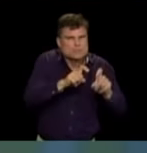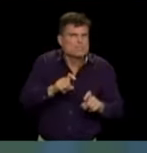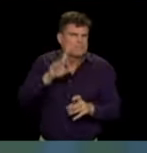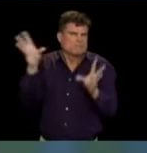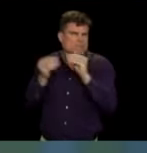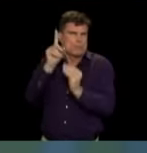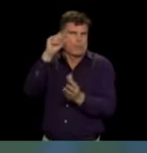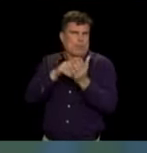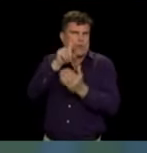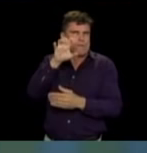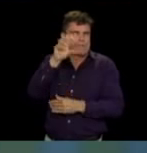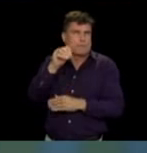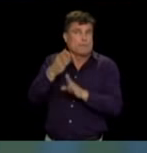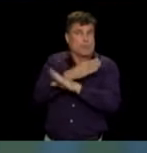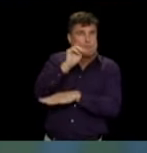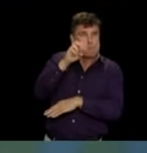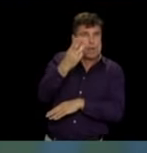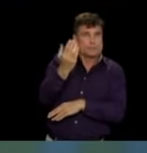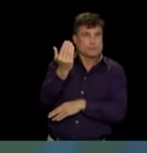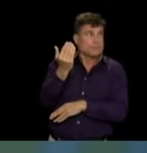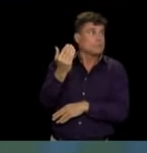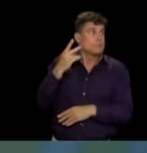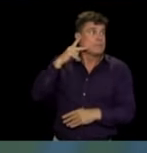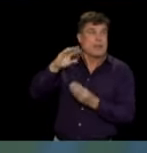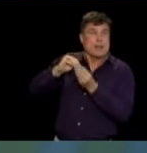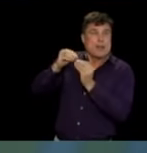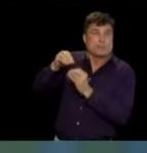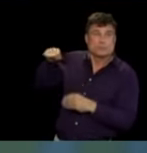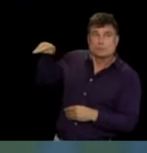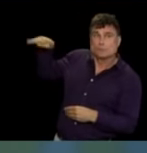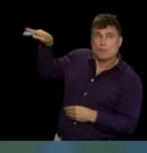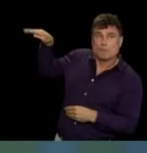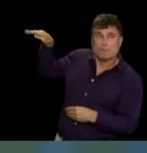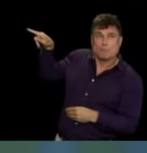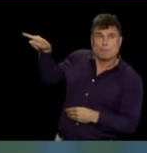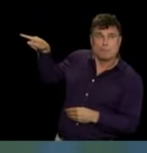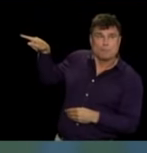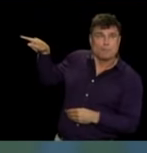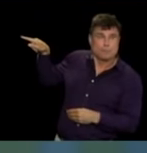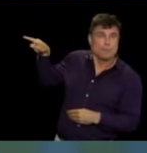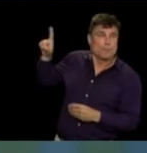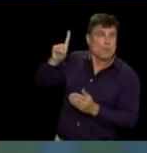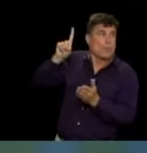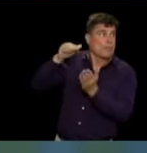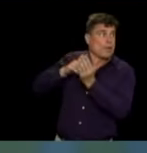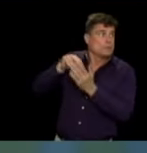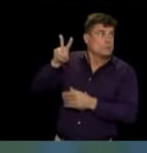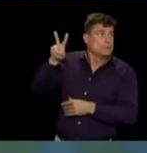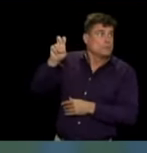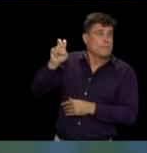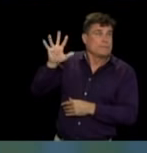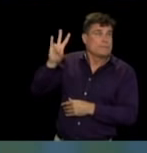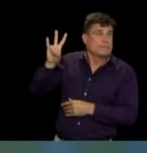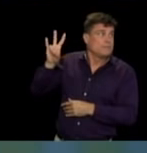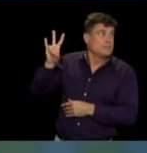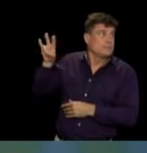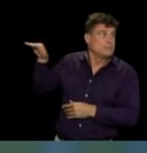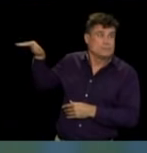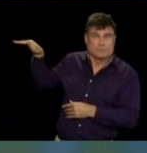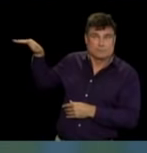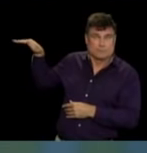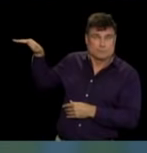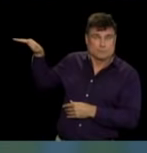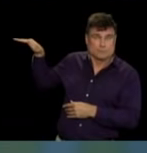people on average that they were in close contact with, and we needed to follow up with within a very short period of time.